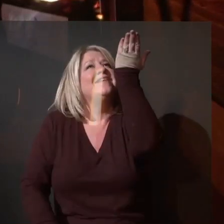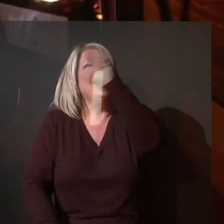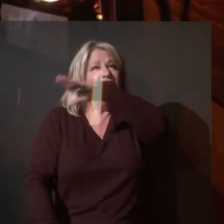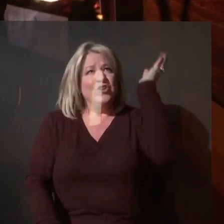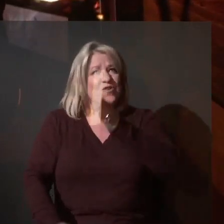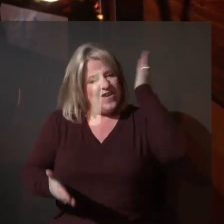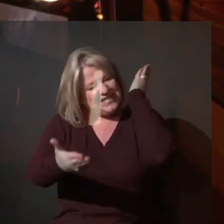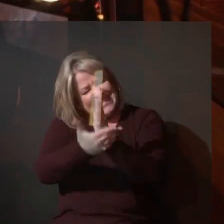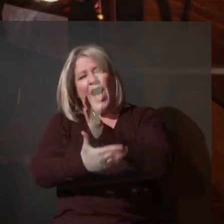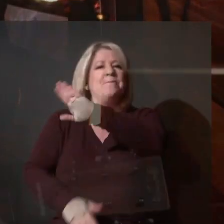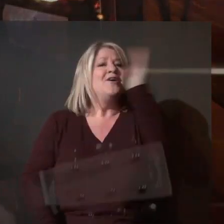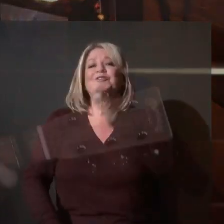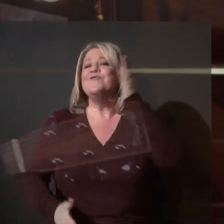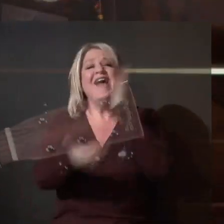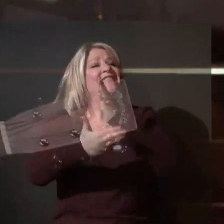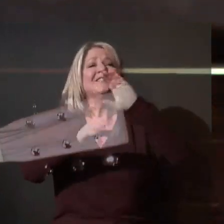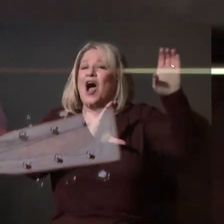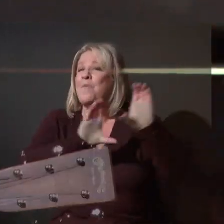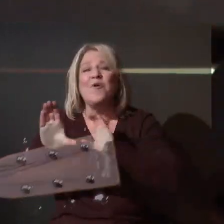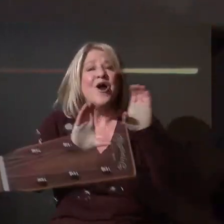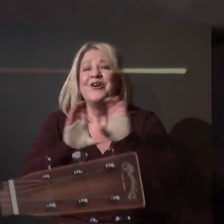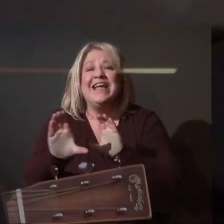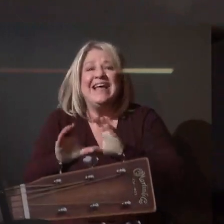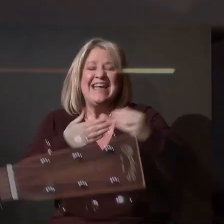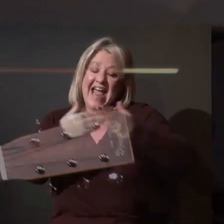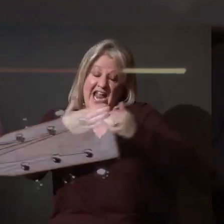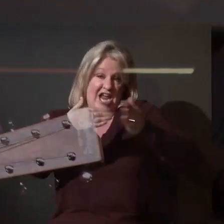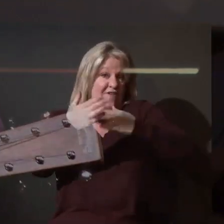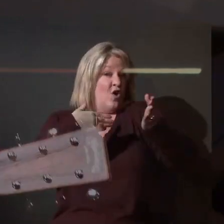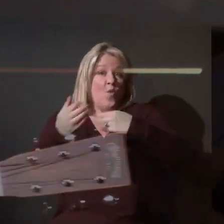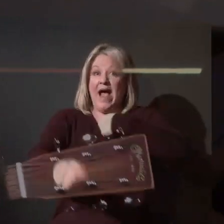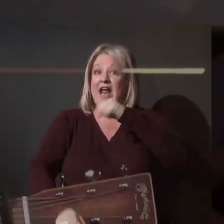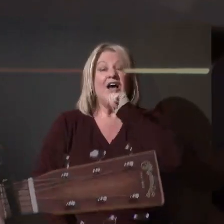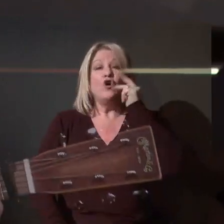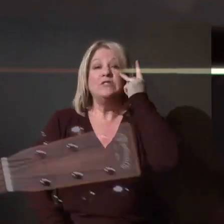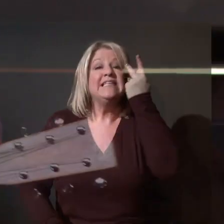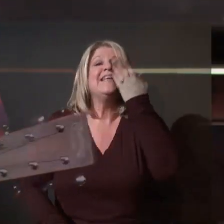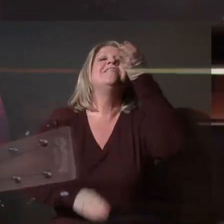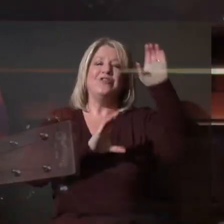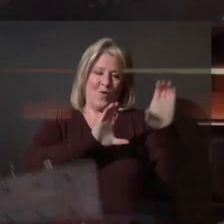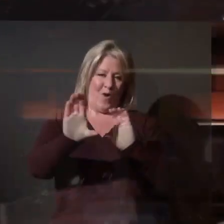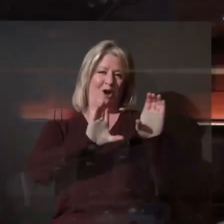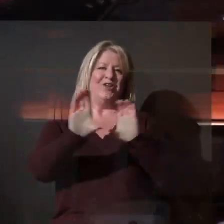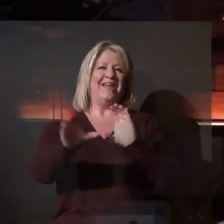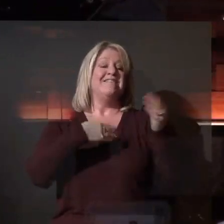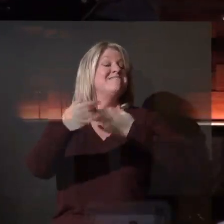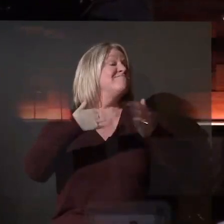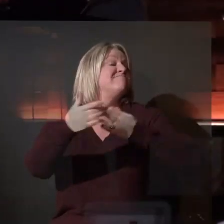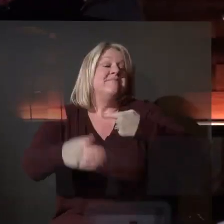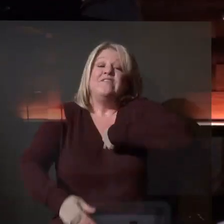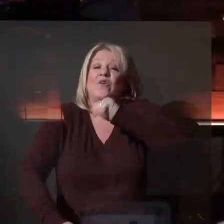stop working. You never stop, you never stop working. Even when I don't see it,